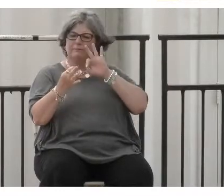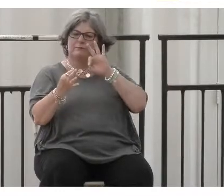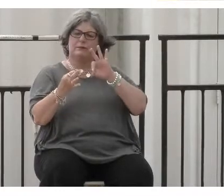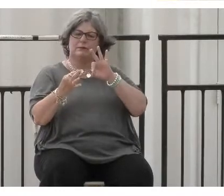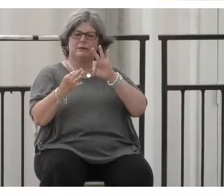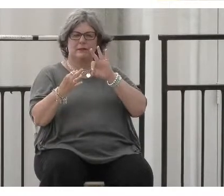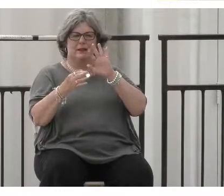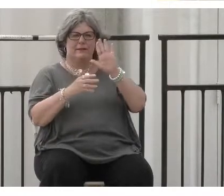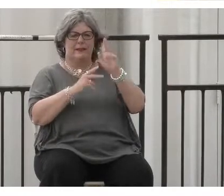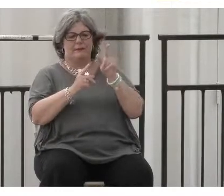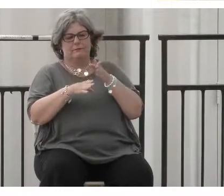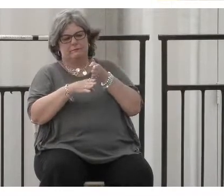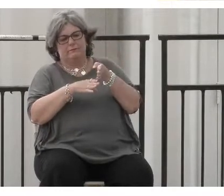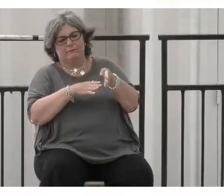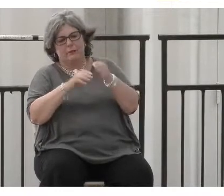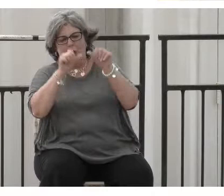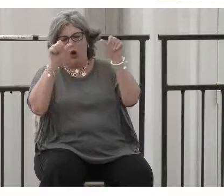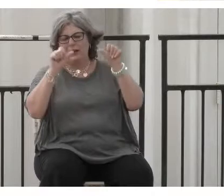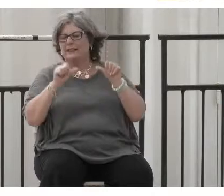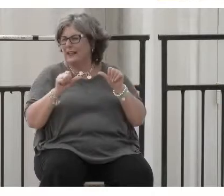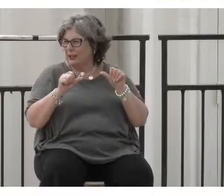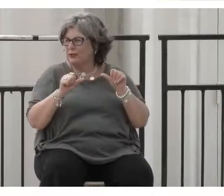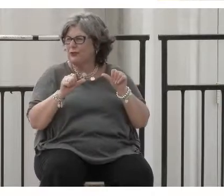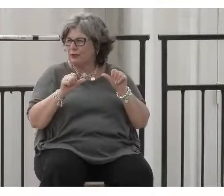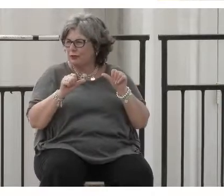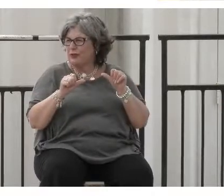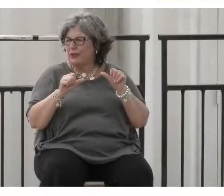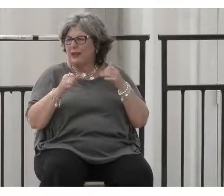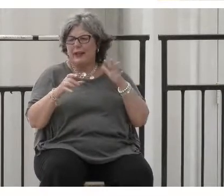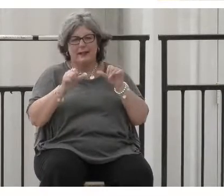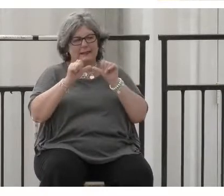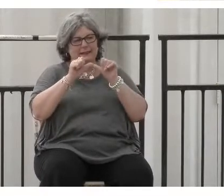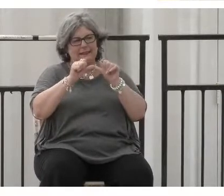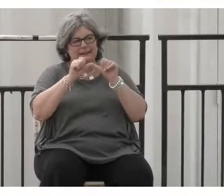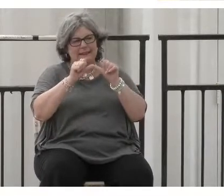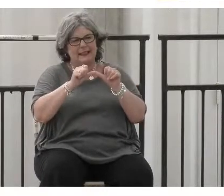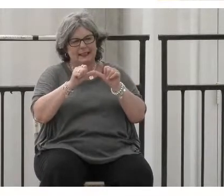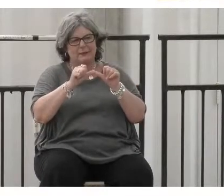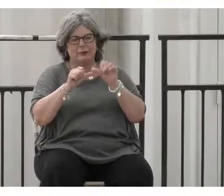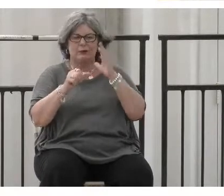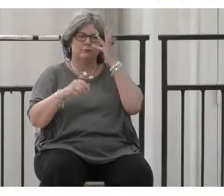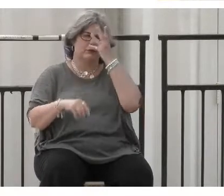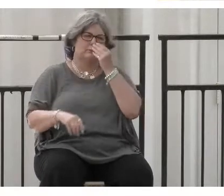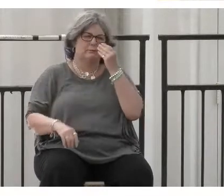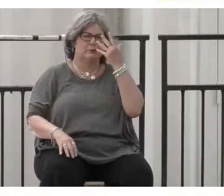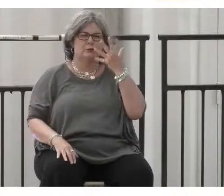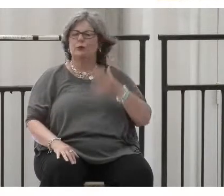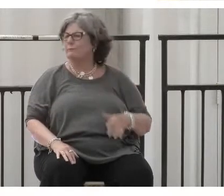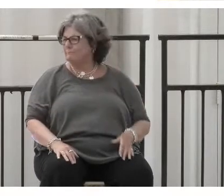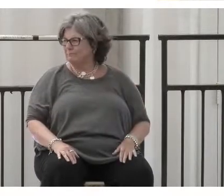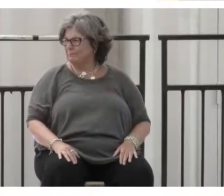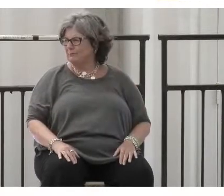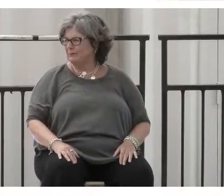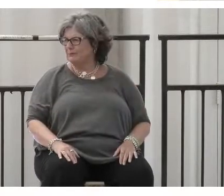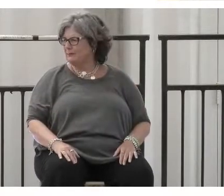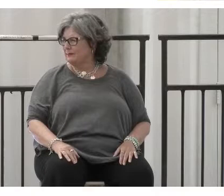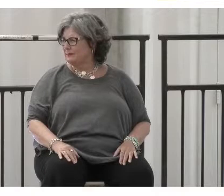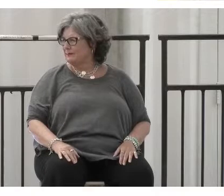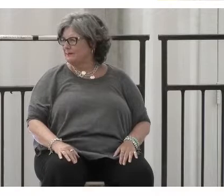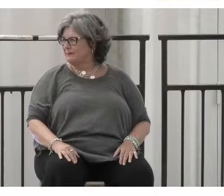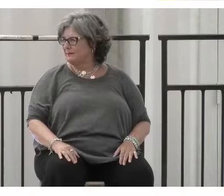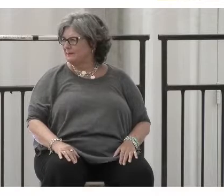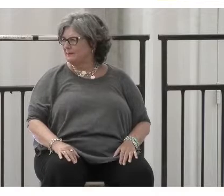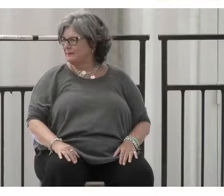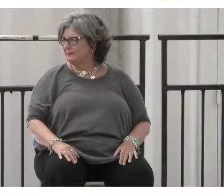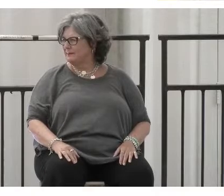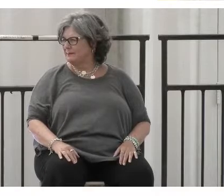Arish architecture, and how that actually is highly sustainable and enduring in innovative ways today.